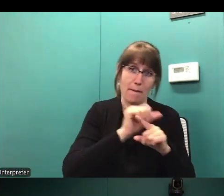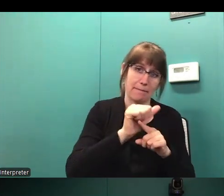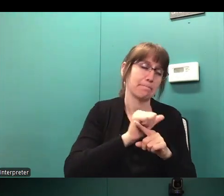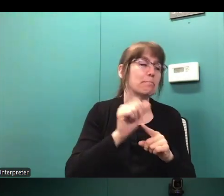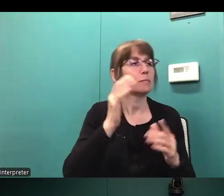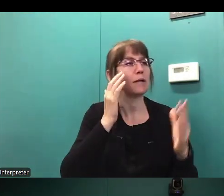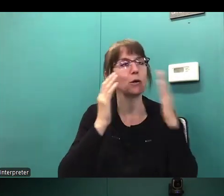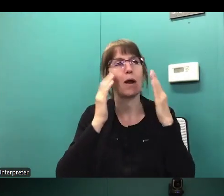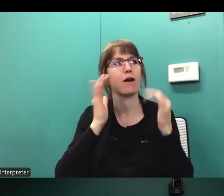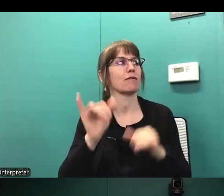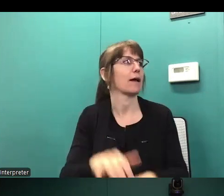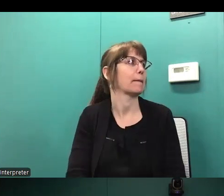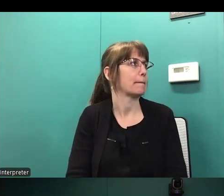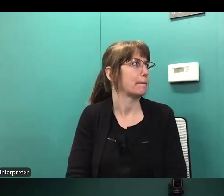that.